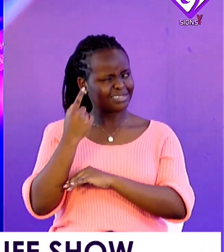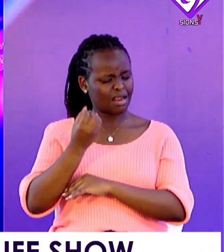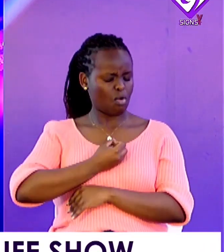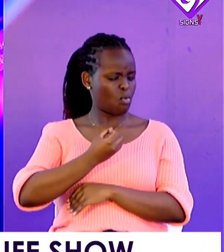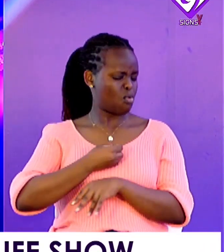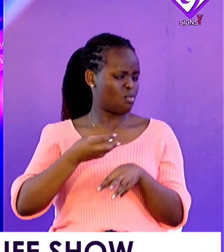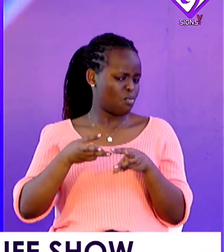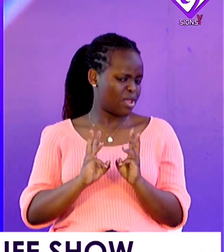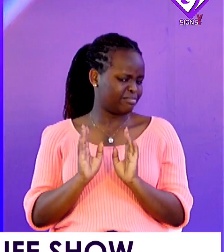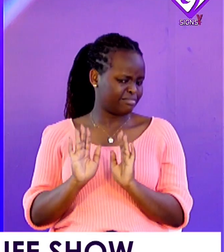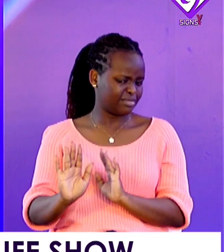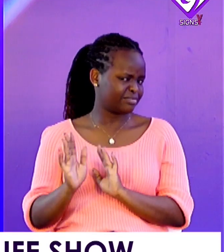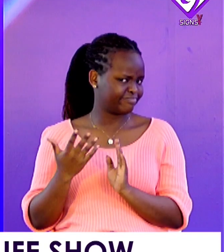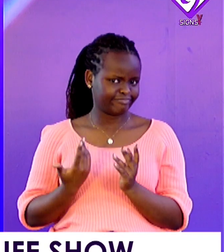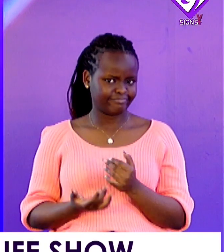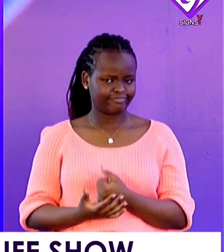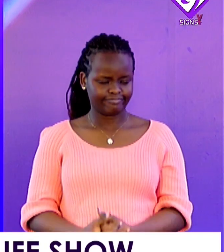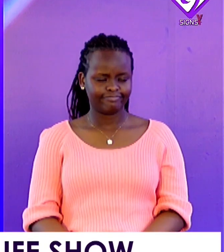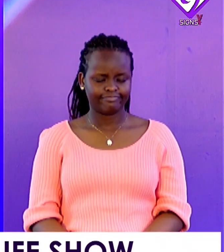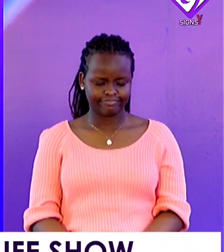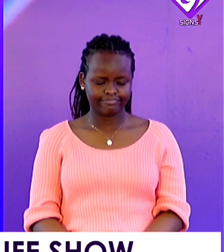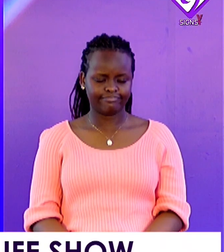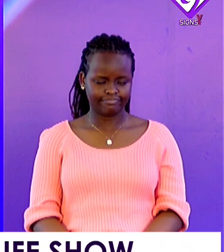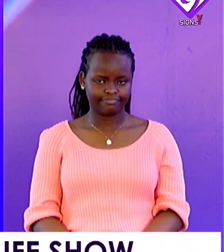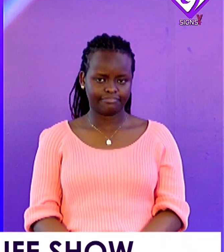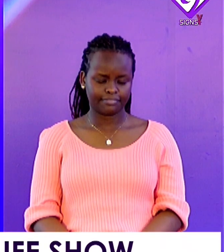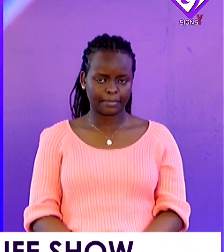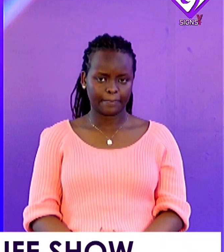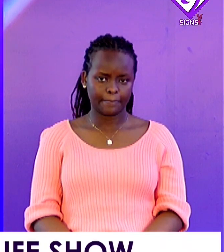Okay. Yeah. All right.